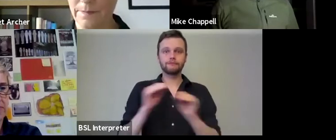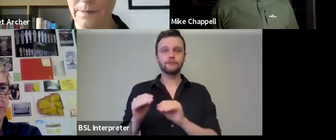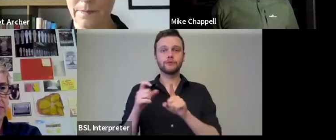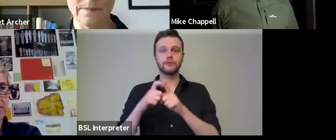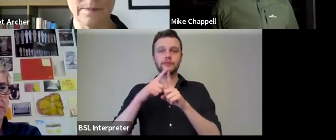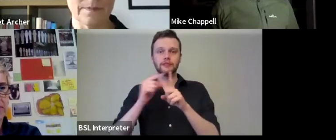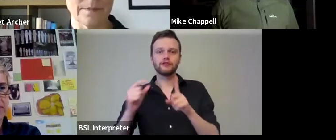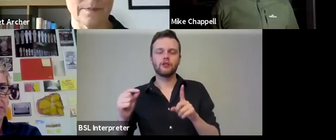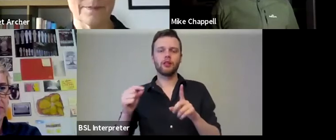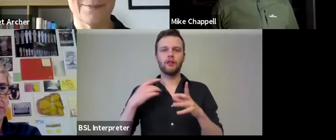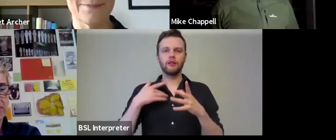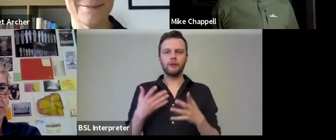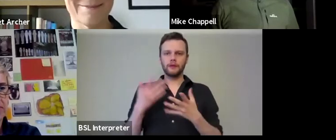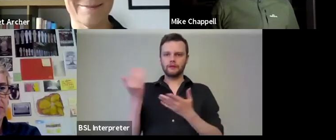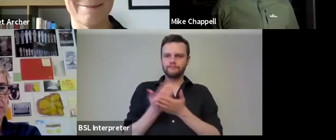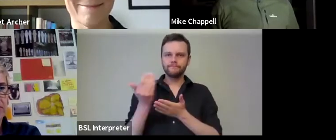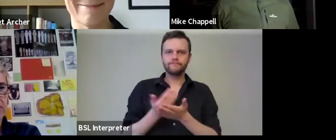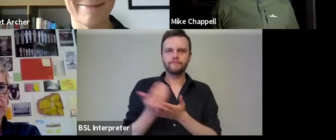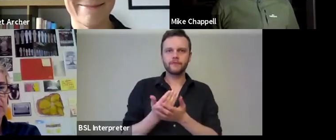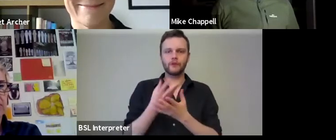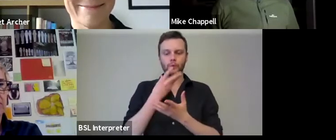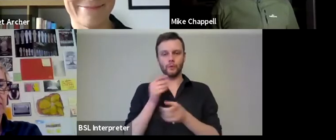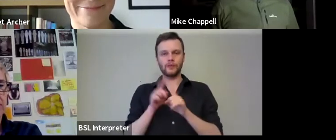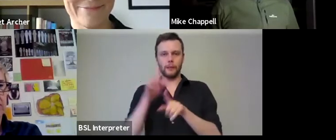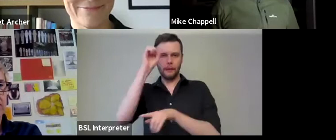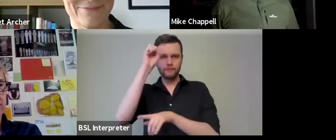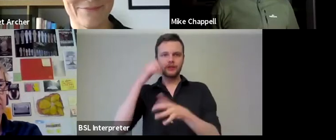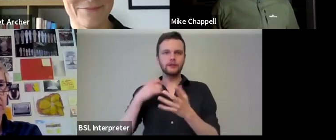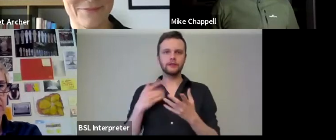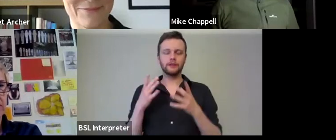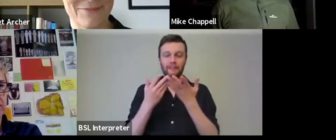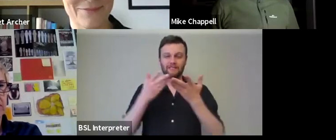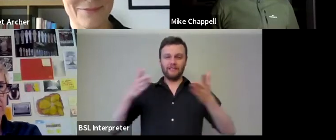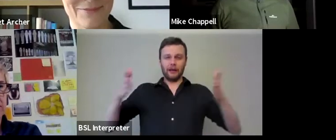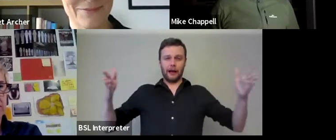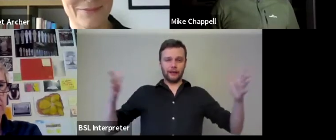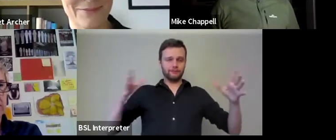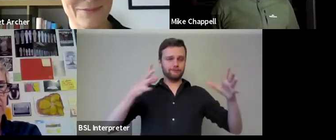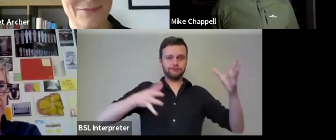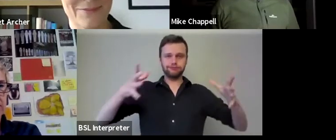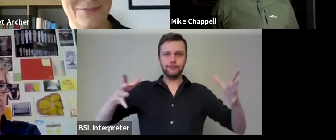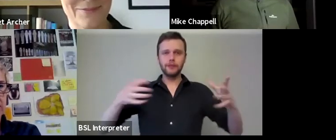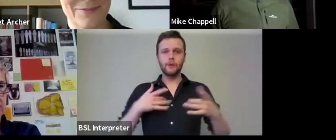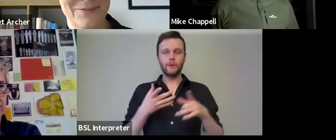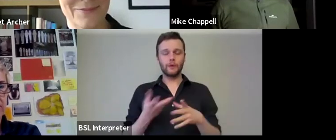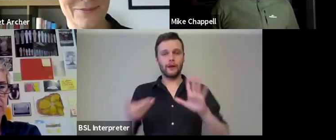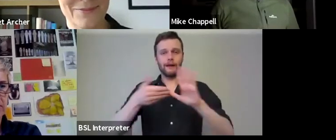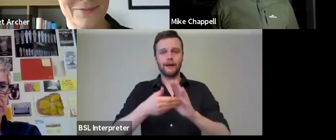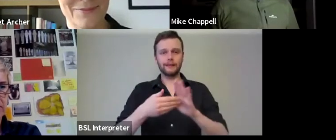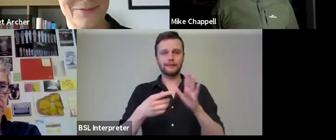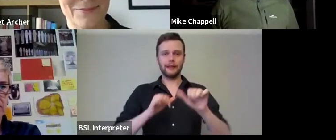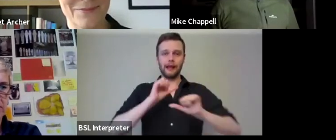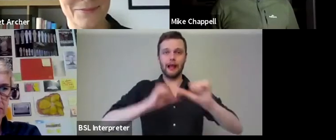to store them, use them as memories, use them at vast scale. And of course, when you apply an algorithm amongst a data